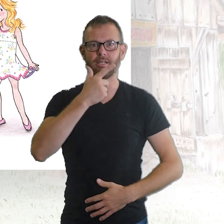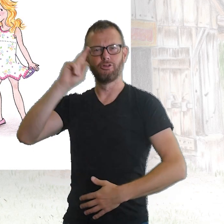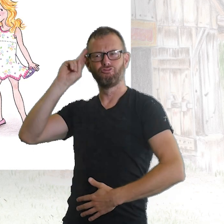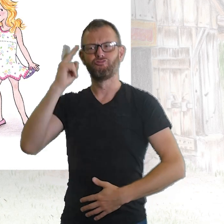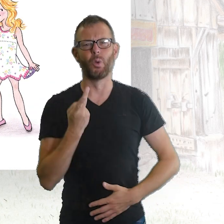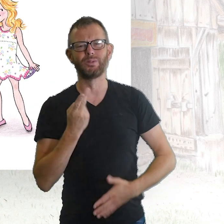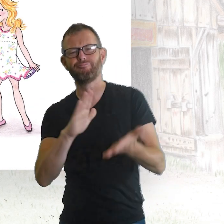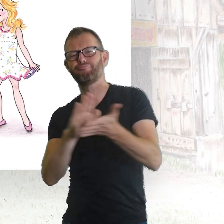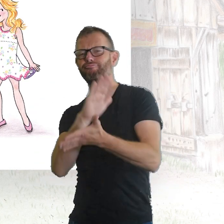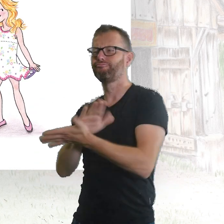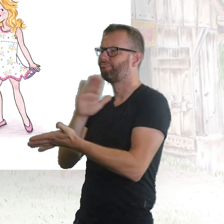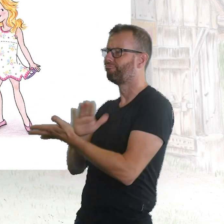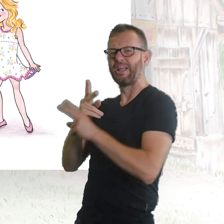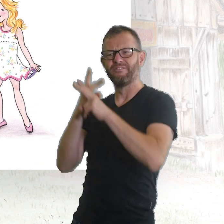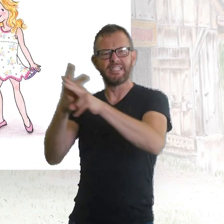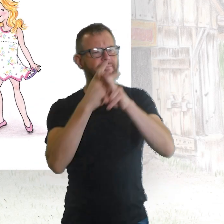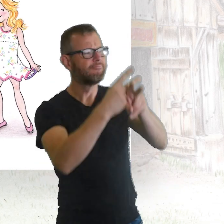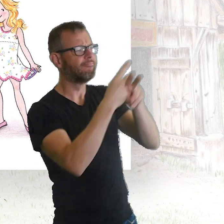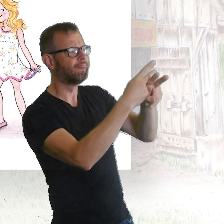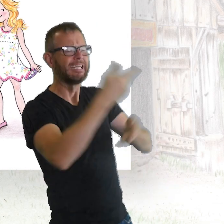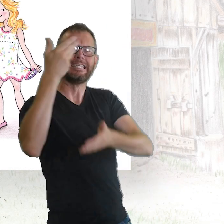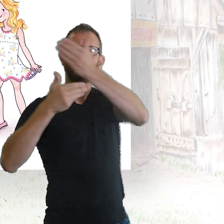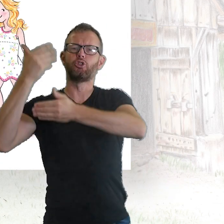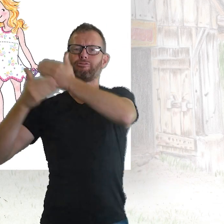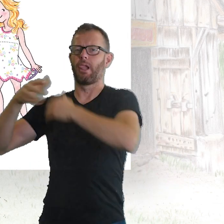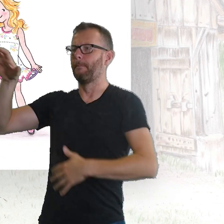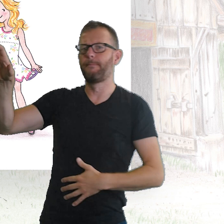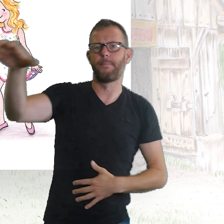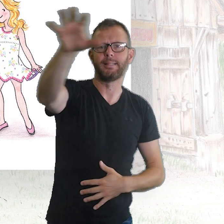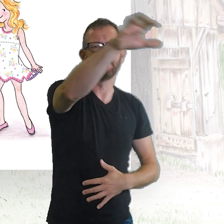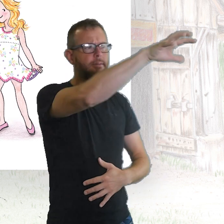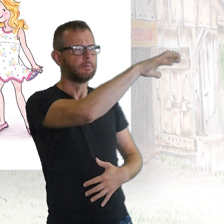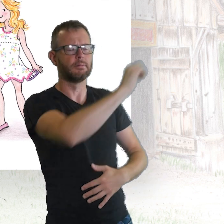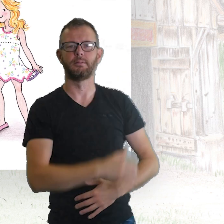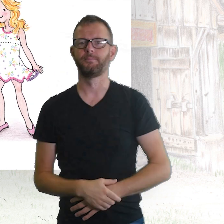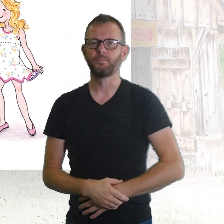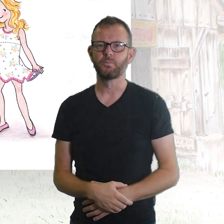Alex and Rosie enjoy visiting heritage places.